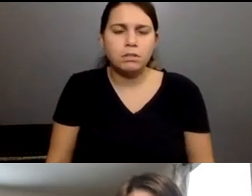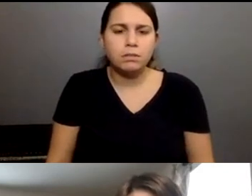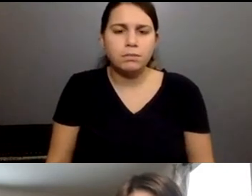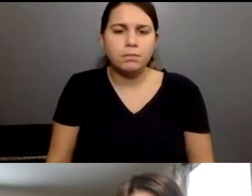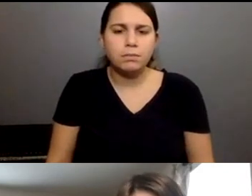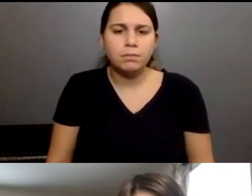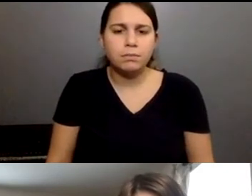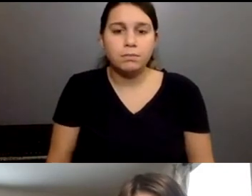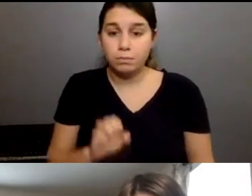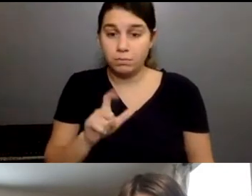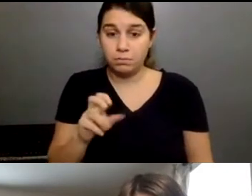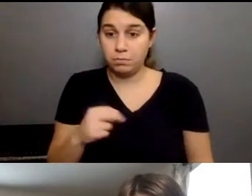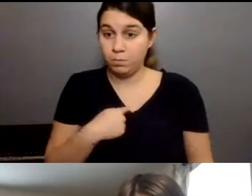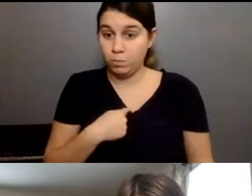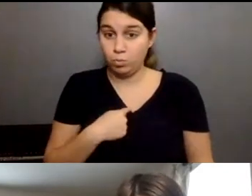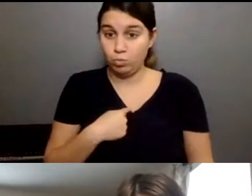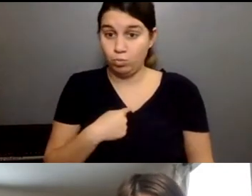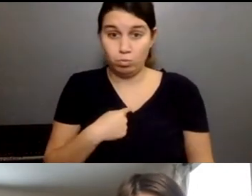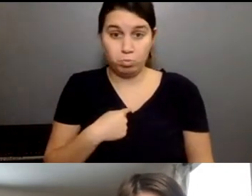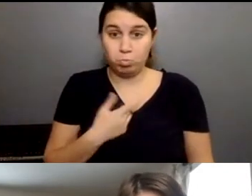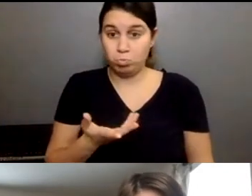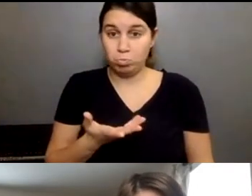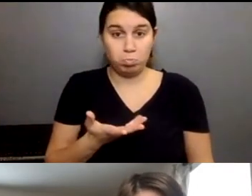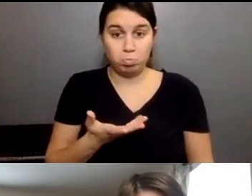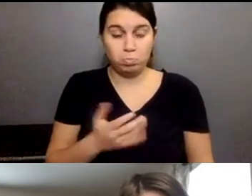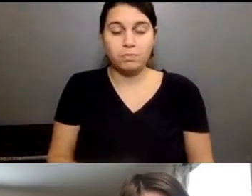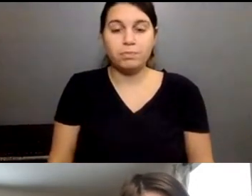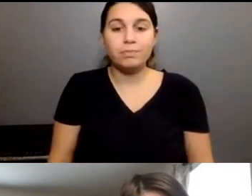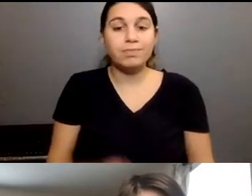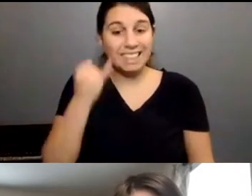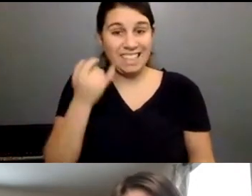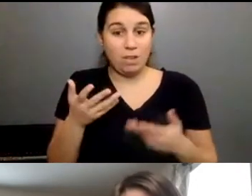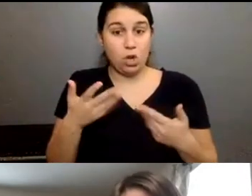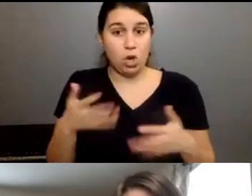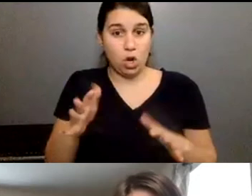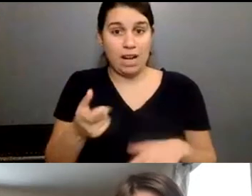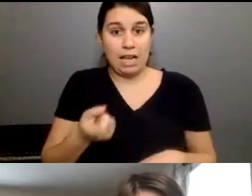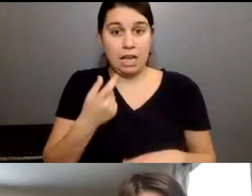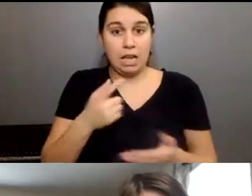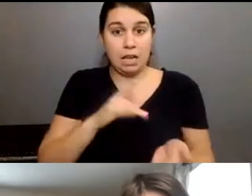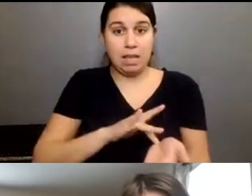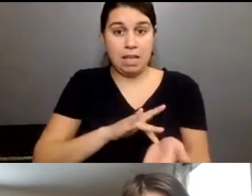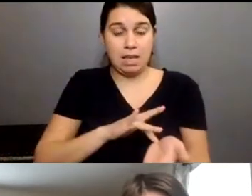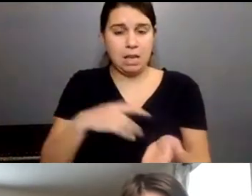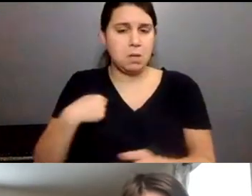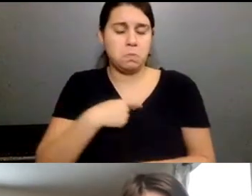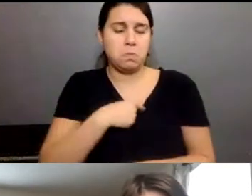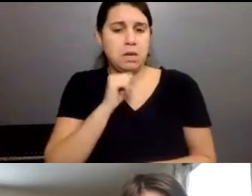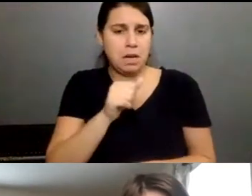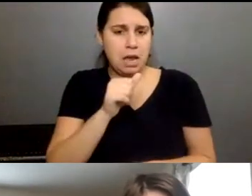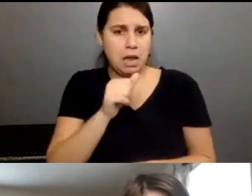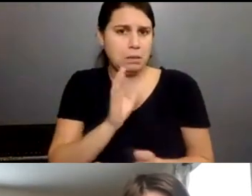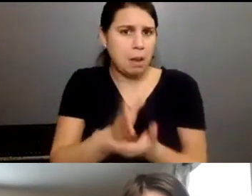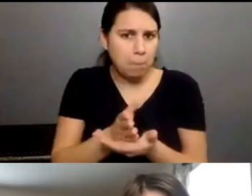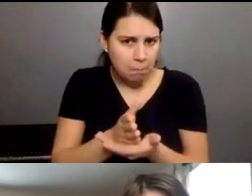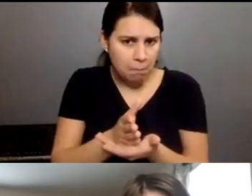You want me to take that one, maybe? I mean, if they're already on medications, we don't necessarily stop them. It